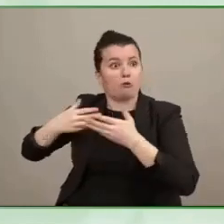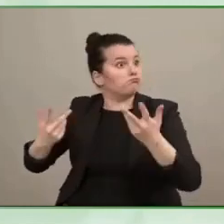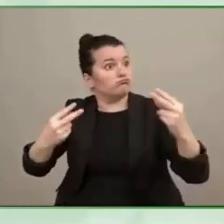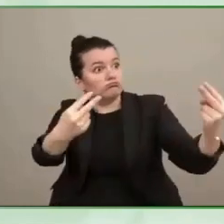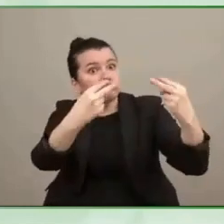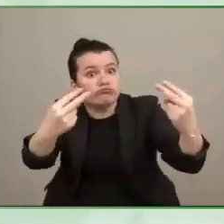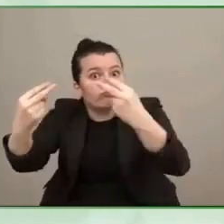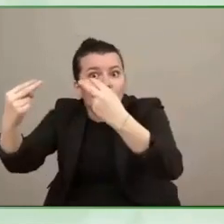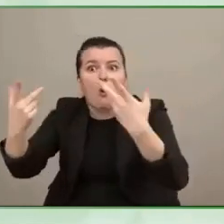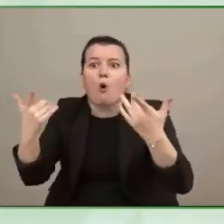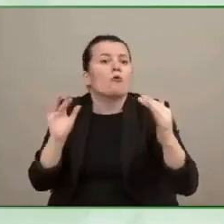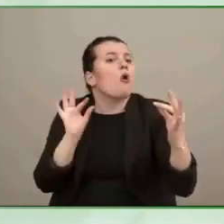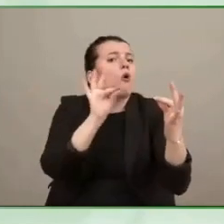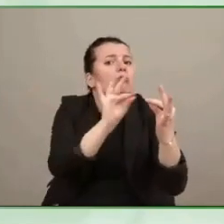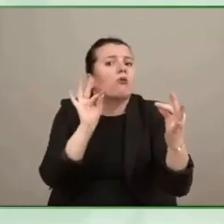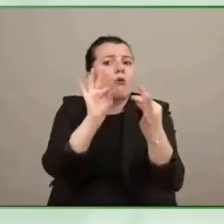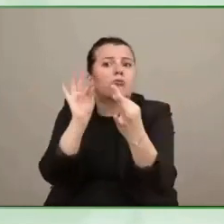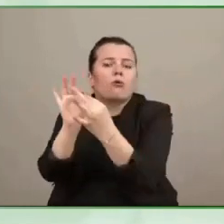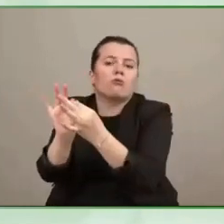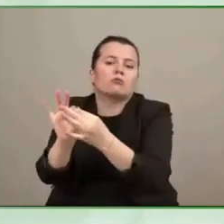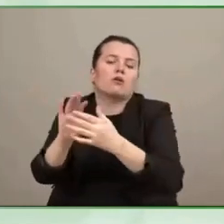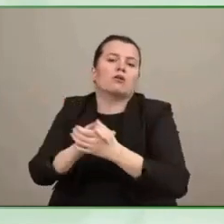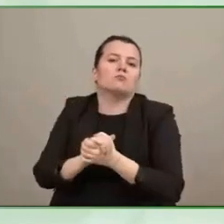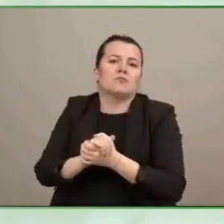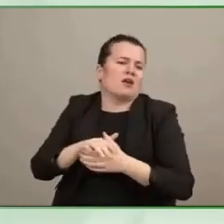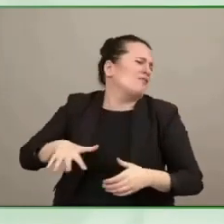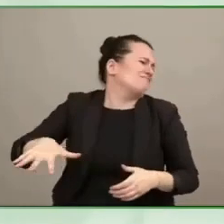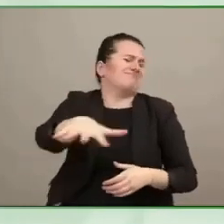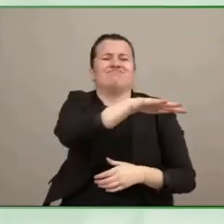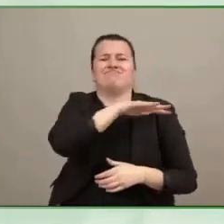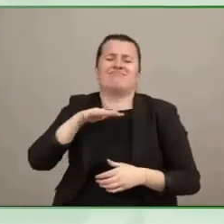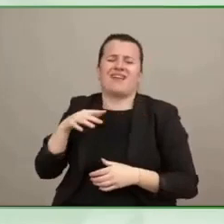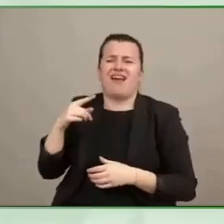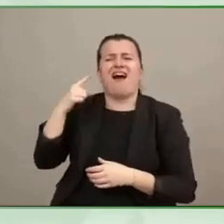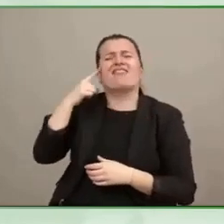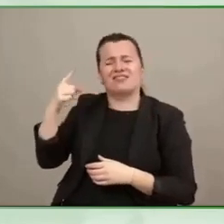am very sure that it's one of the